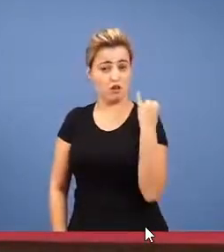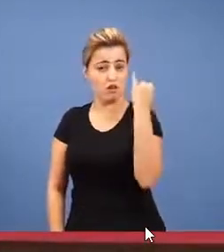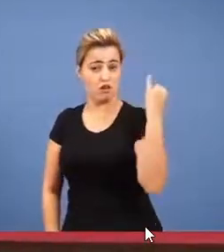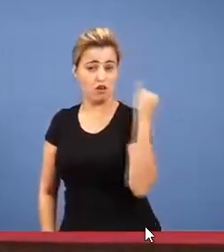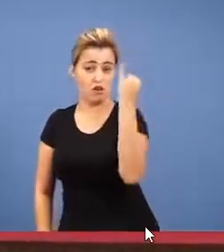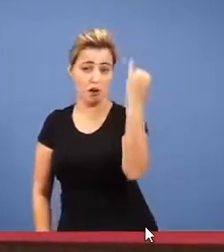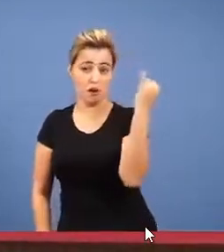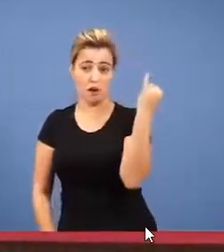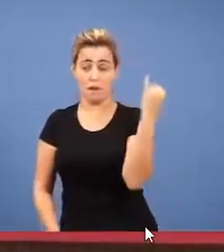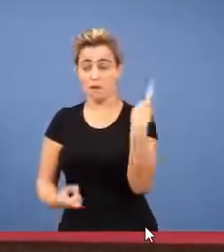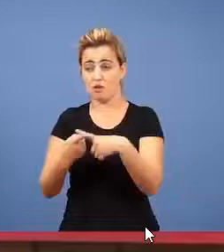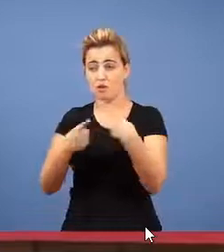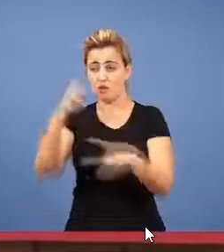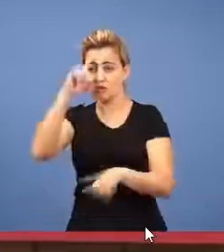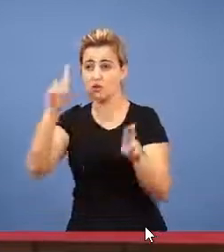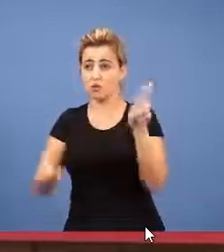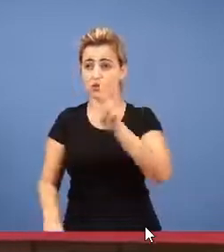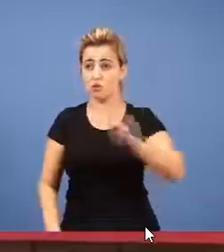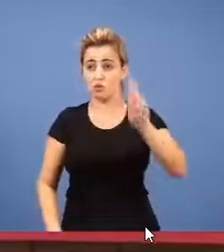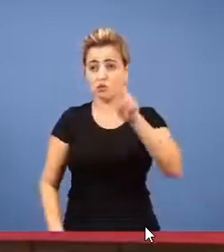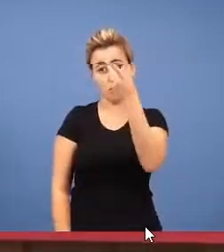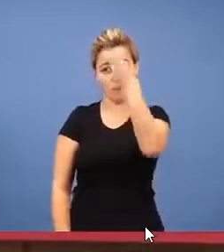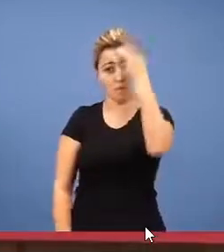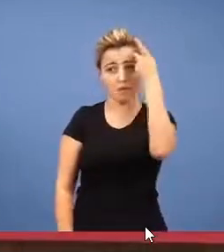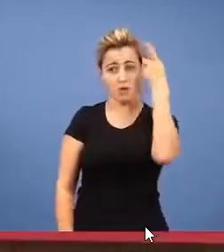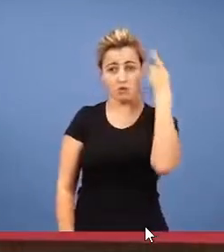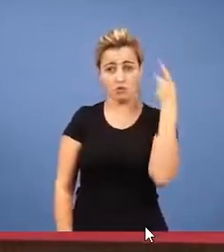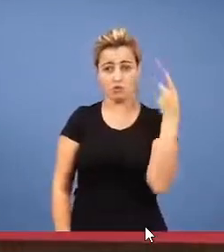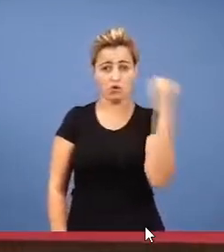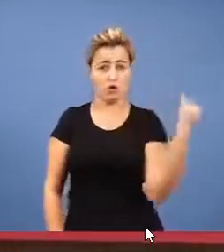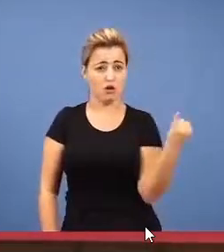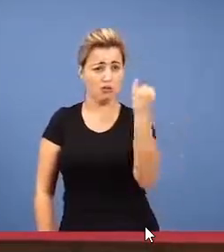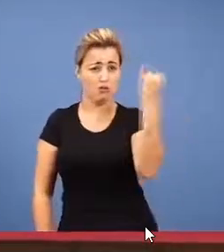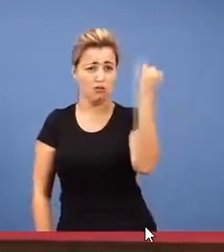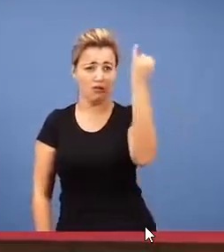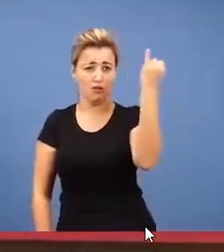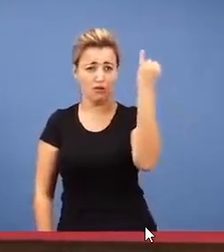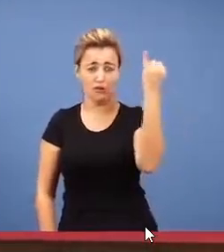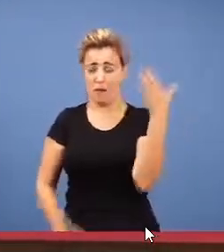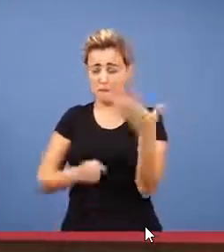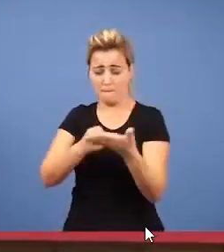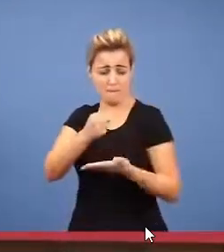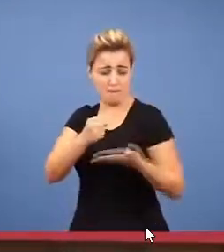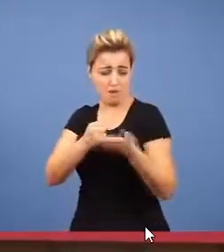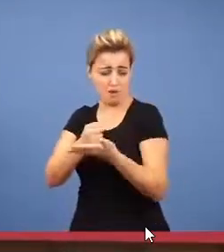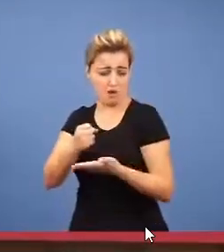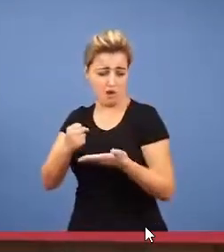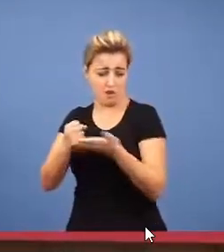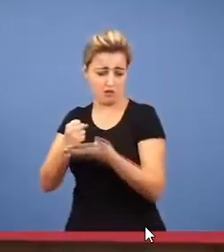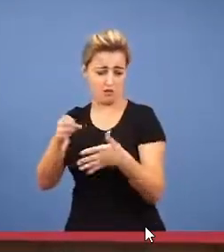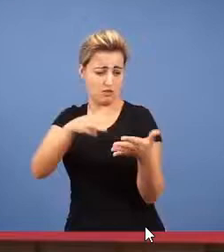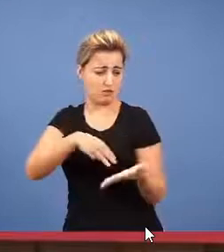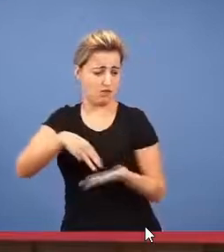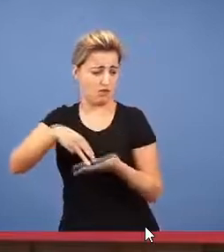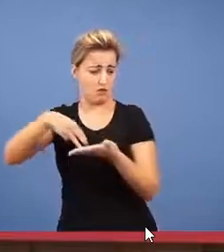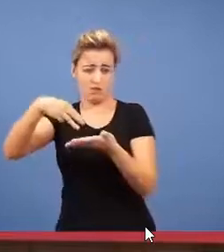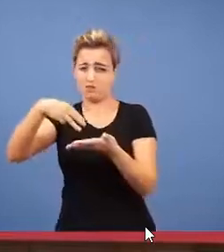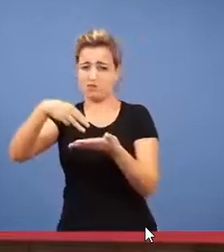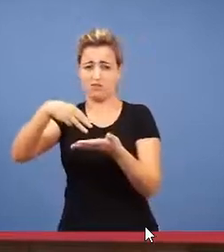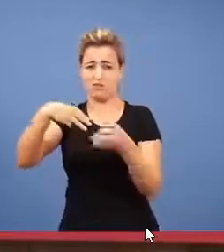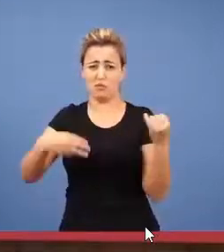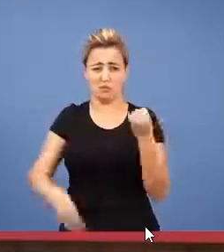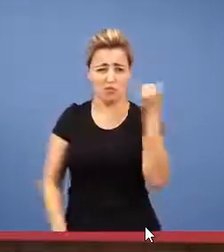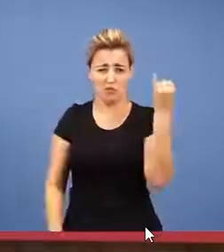the church was started and Spiritus Sancto. No. Who founded? I